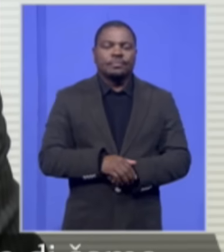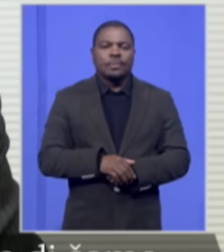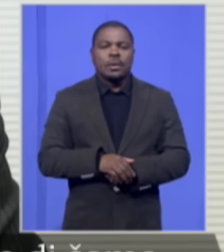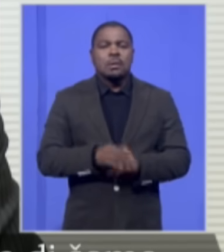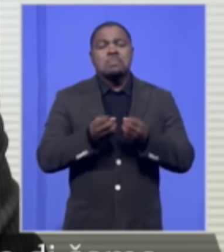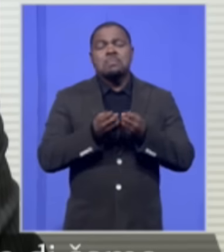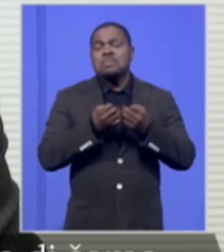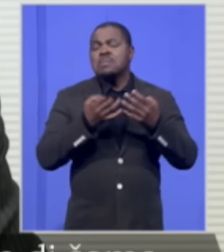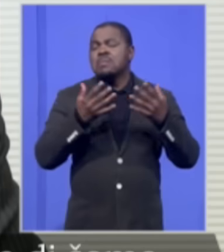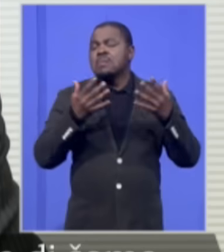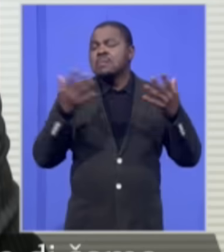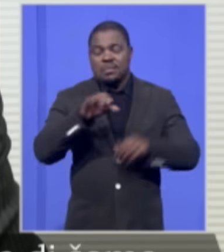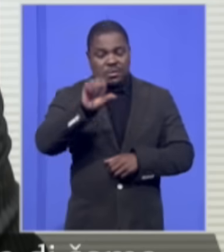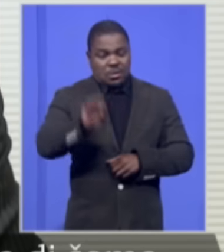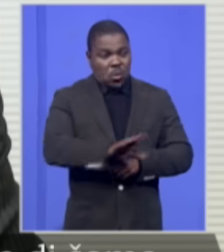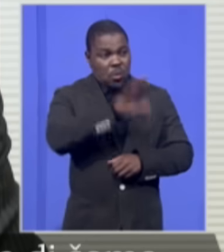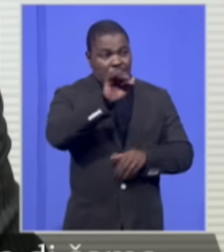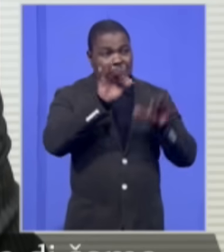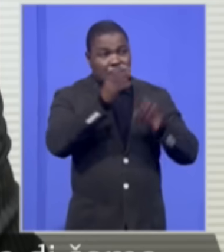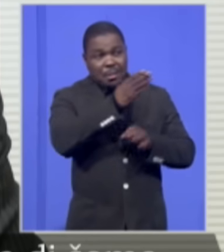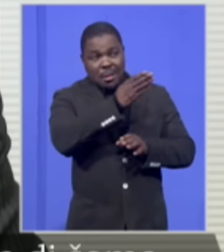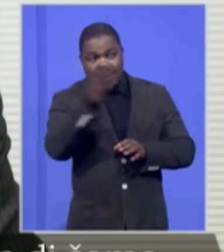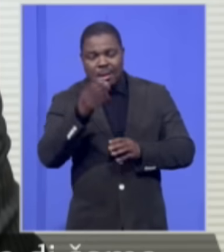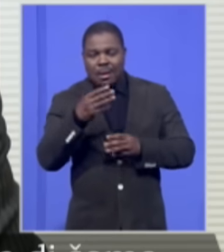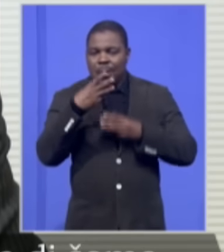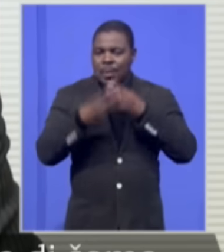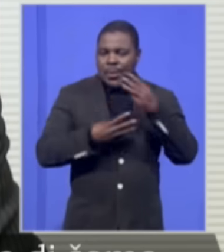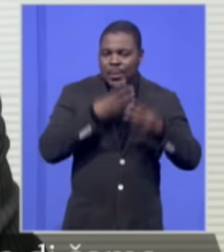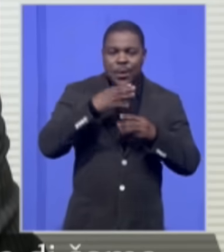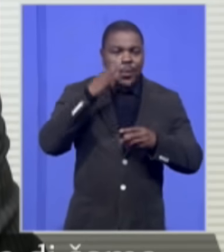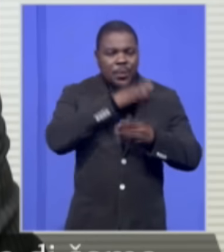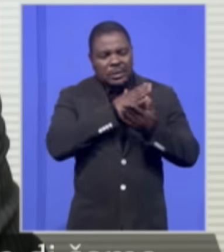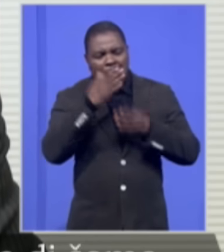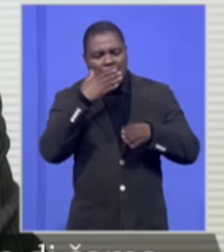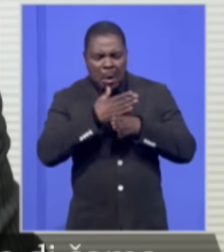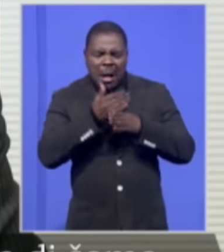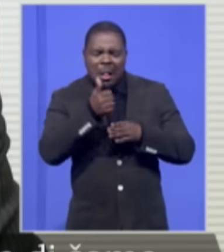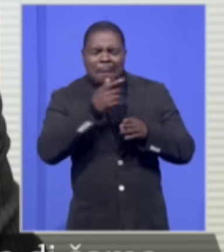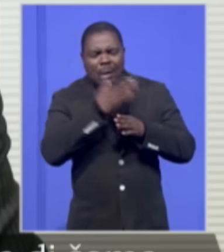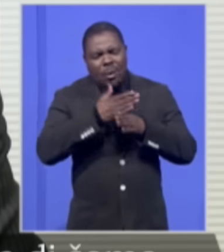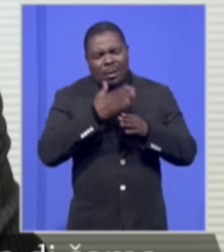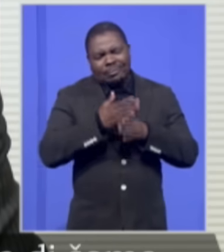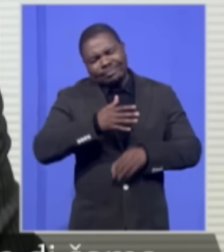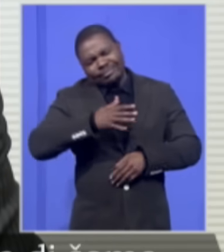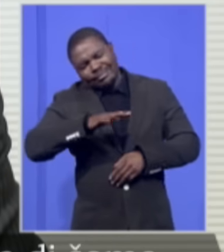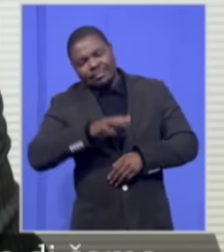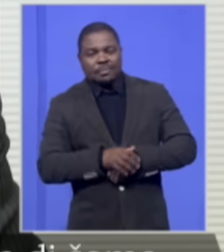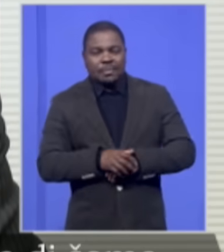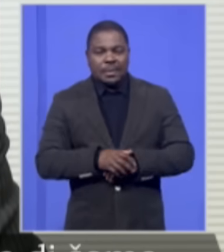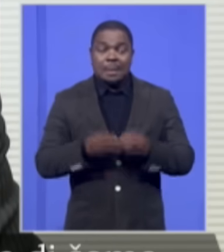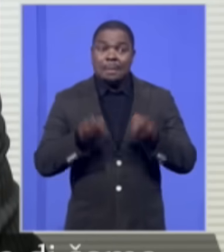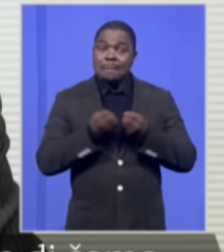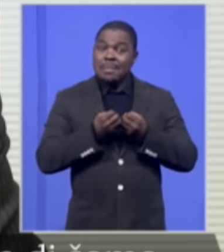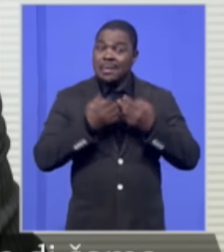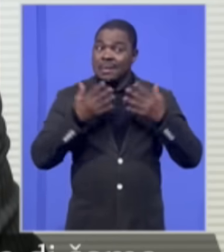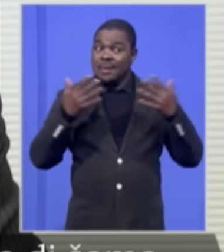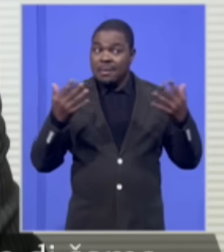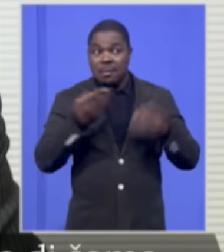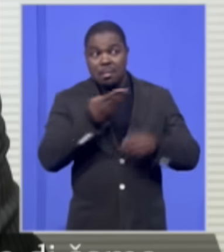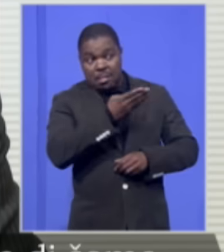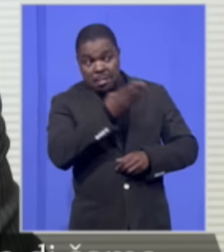Millions of people are underemployed and unemployed. Many of those who